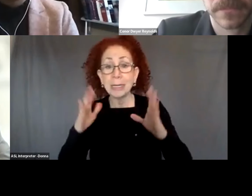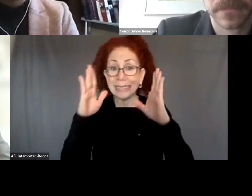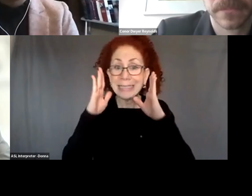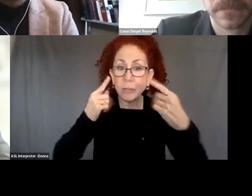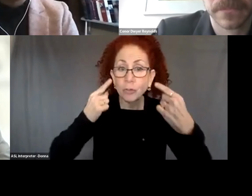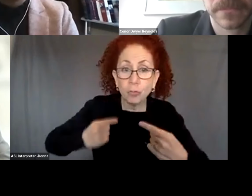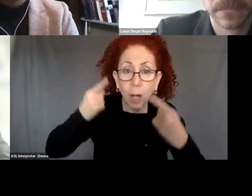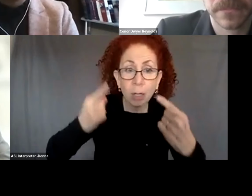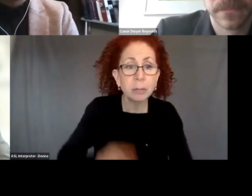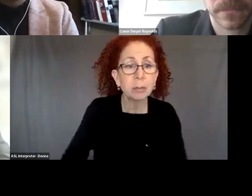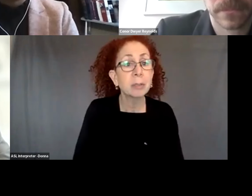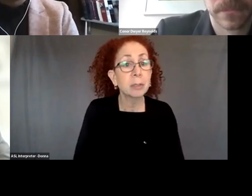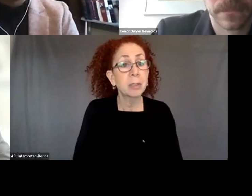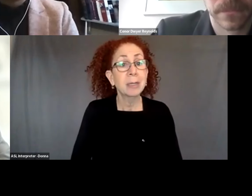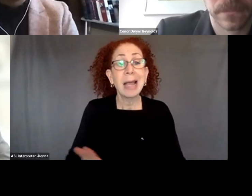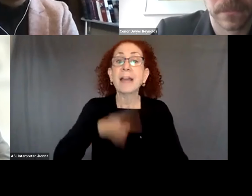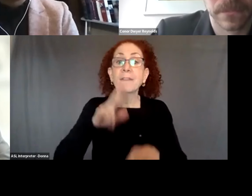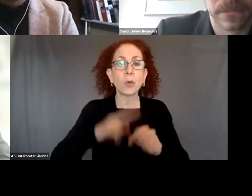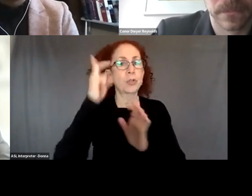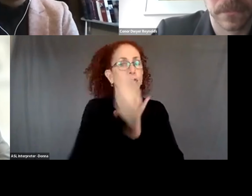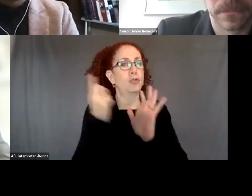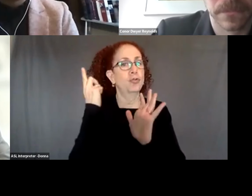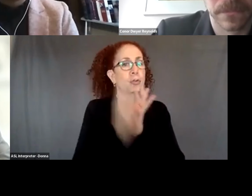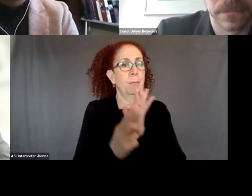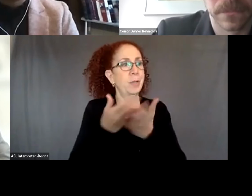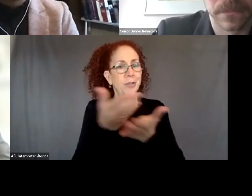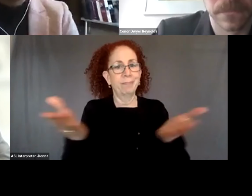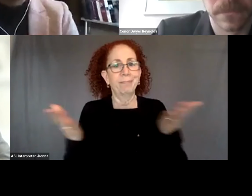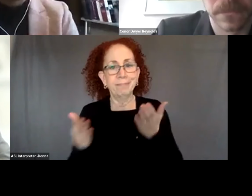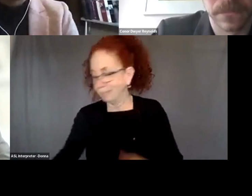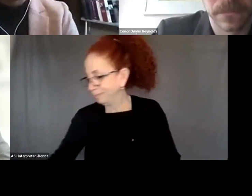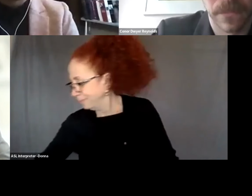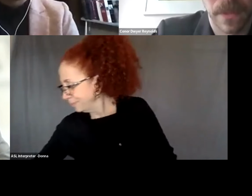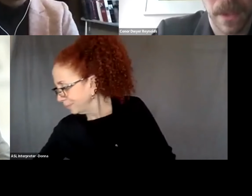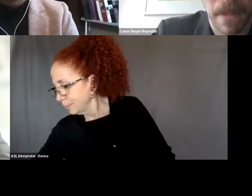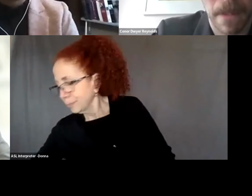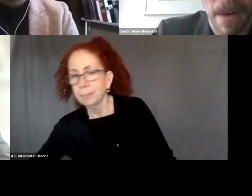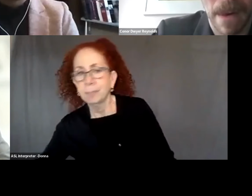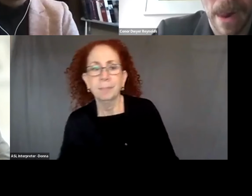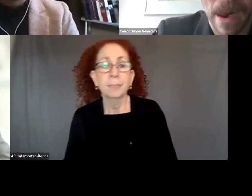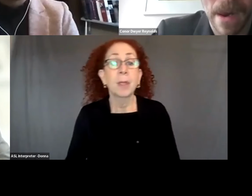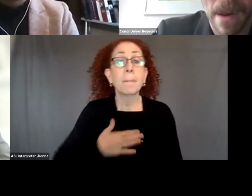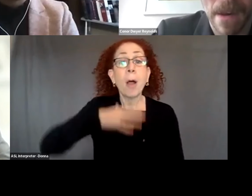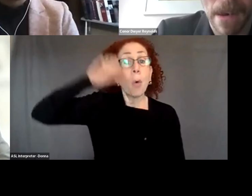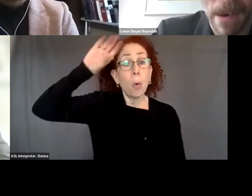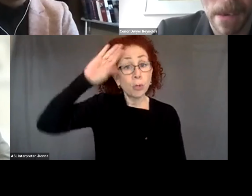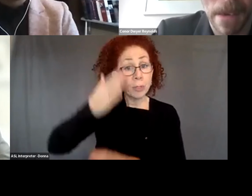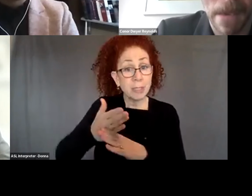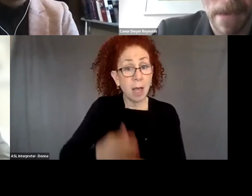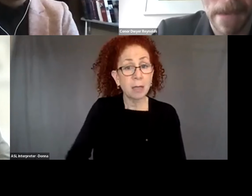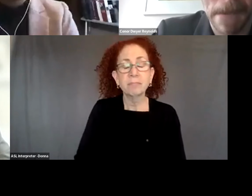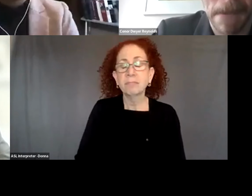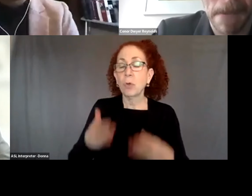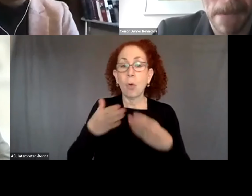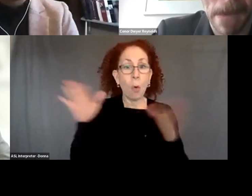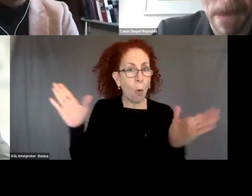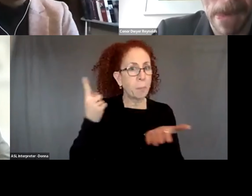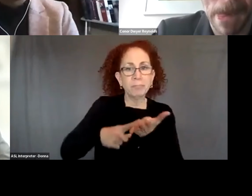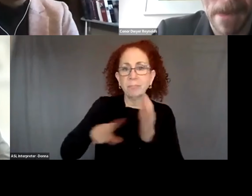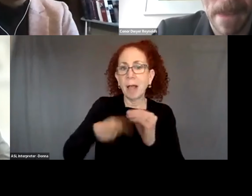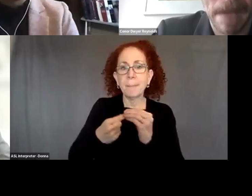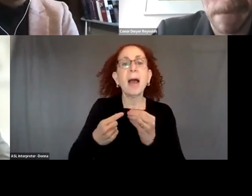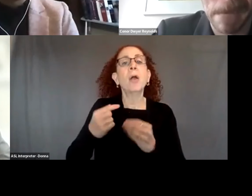difficulties, and of course, discrimination from society. Especially for my oldest son, who is open about having an autism